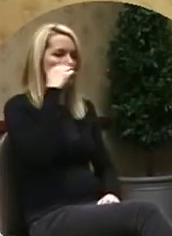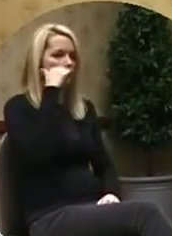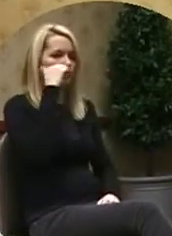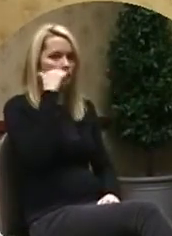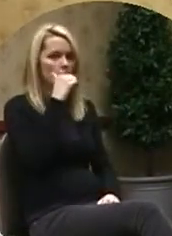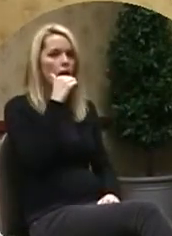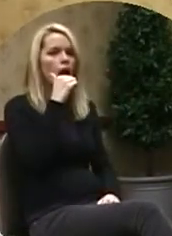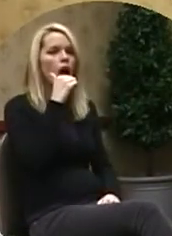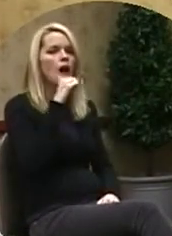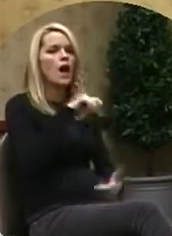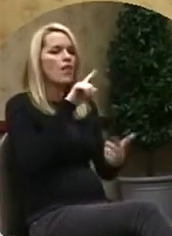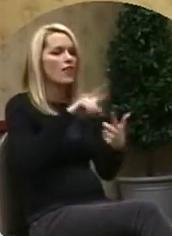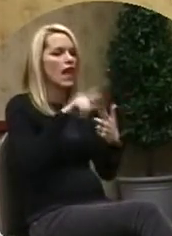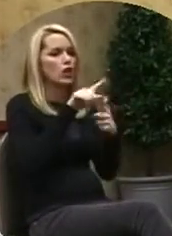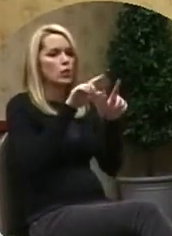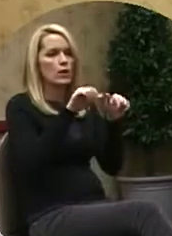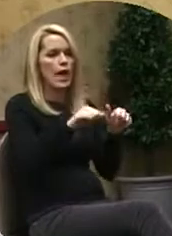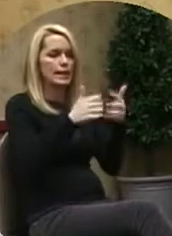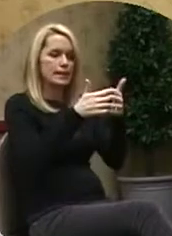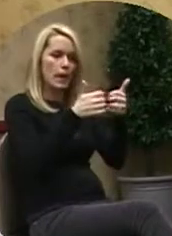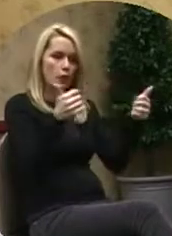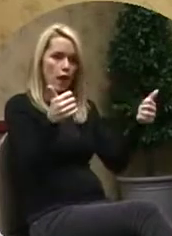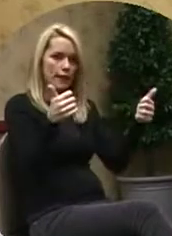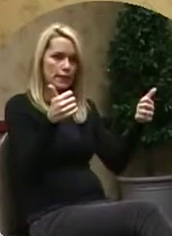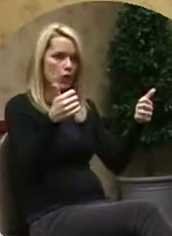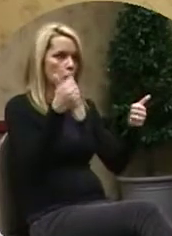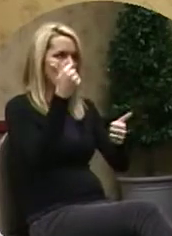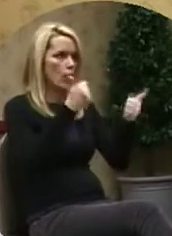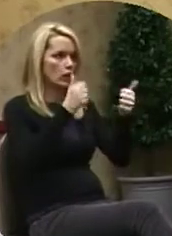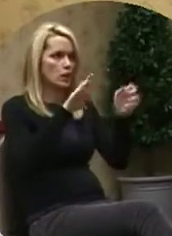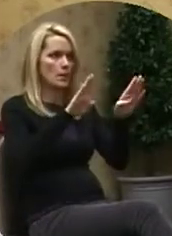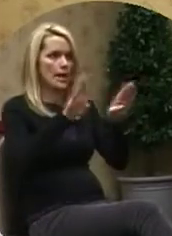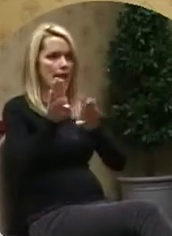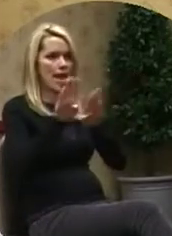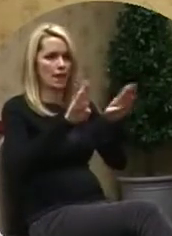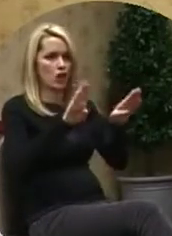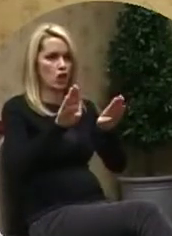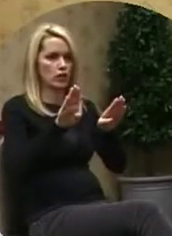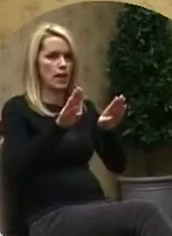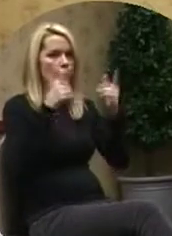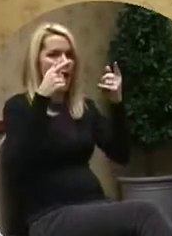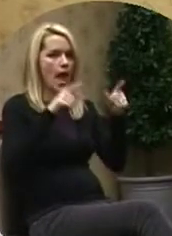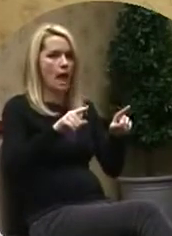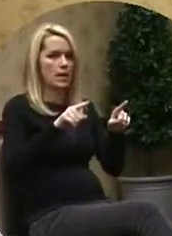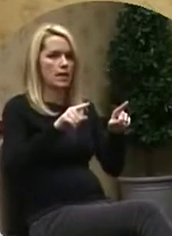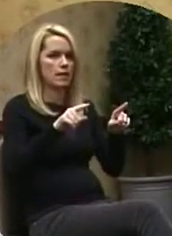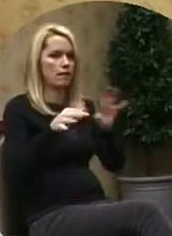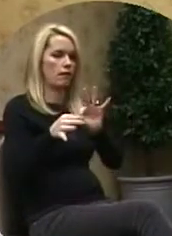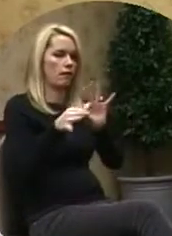to separate which behaviors in which settings.